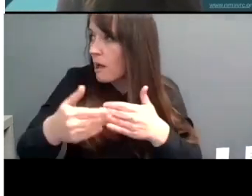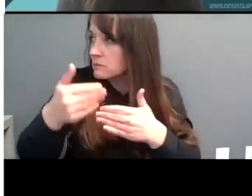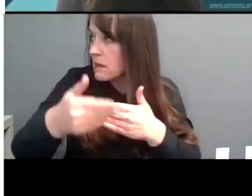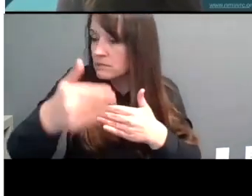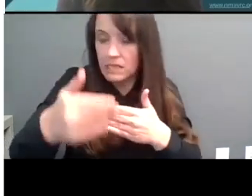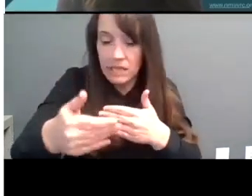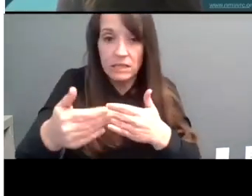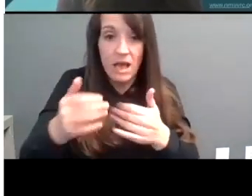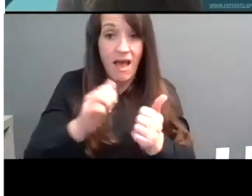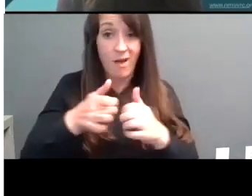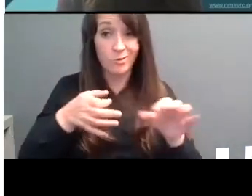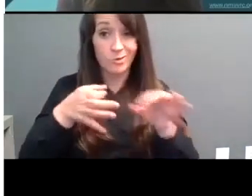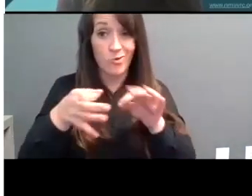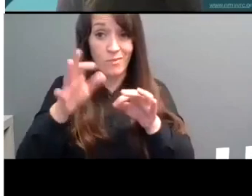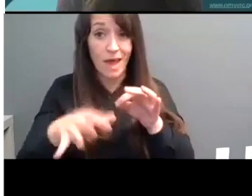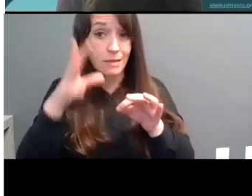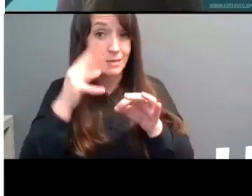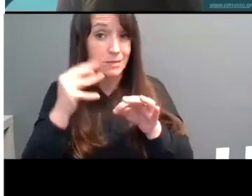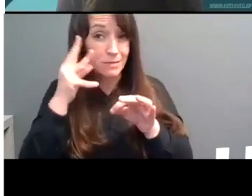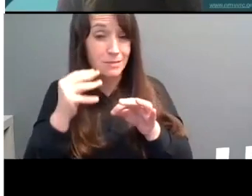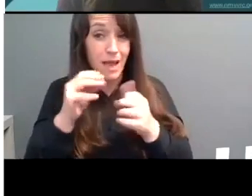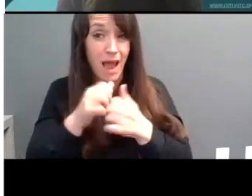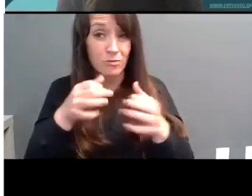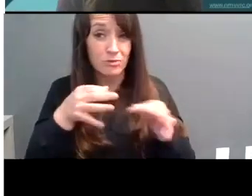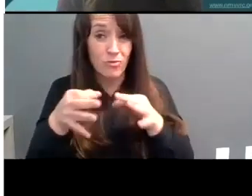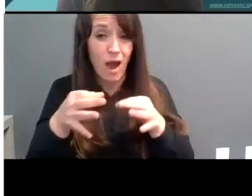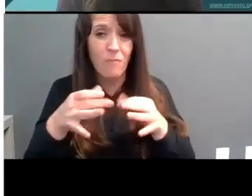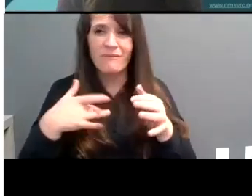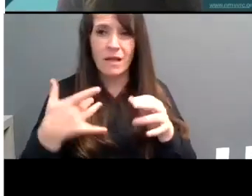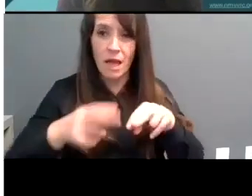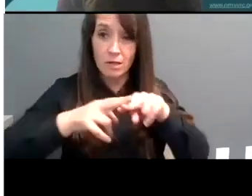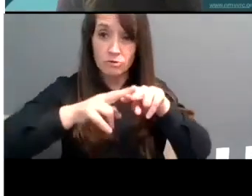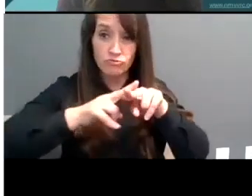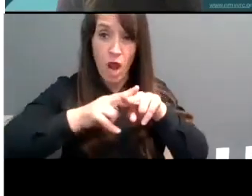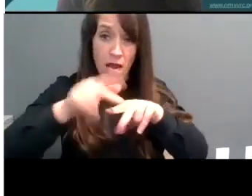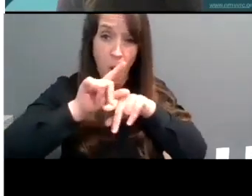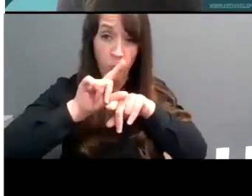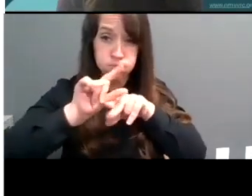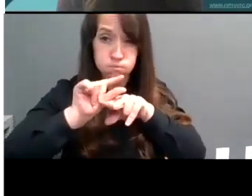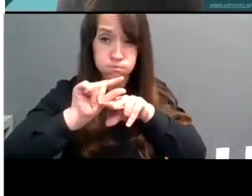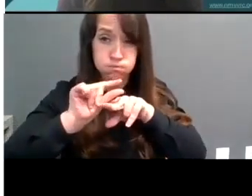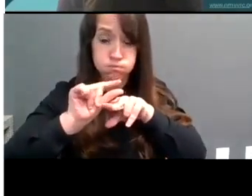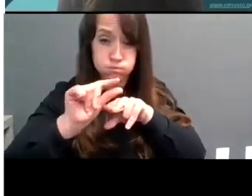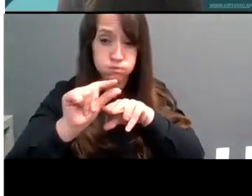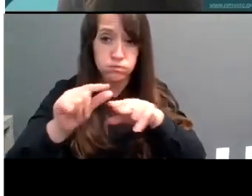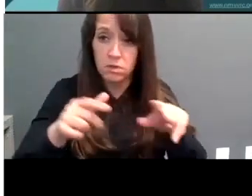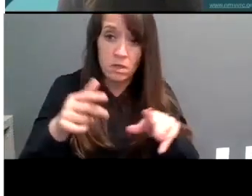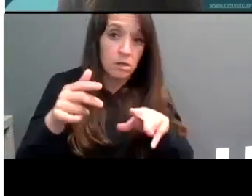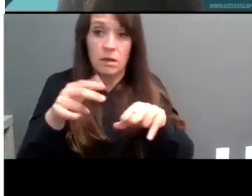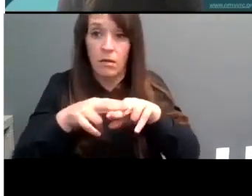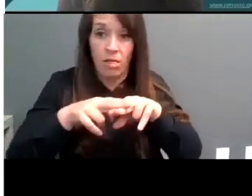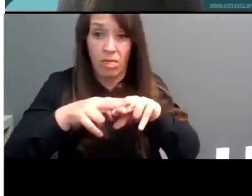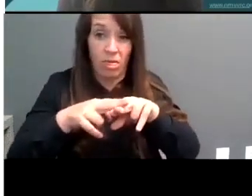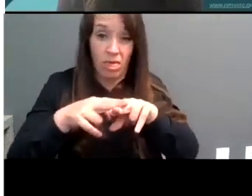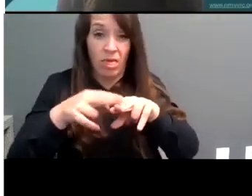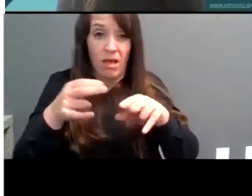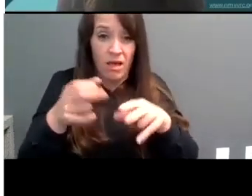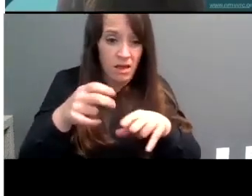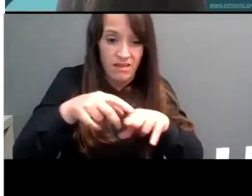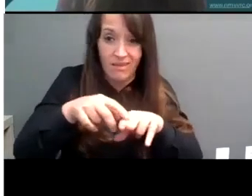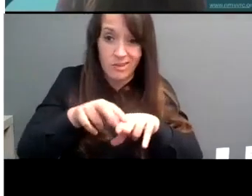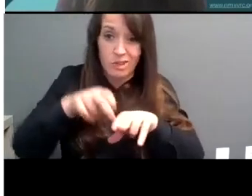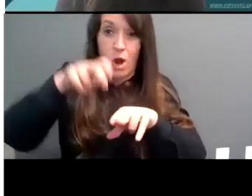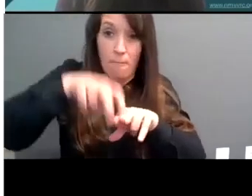can describe it is it's like being on board a speeding train and just throwing down the tracks as they fall, hoping they fall into the next